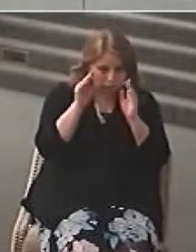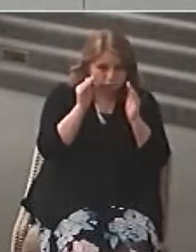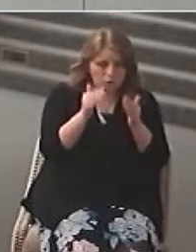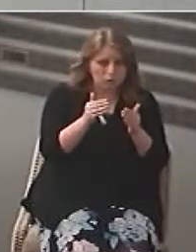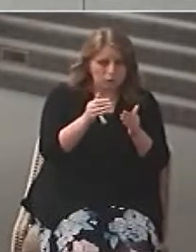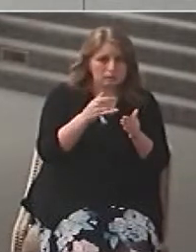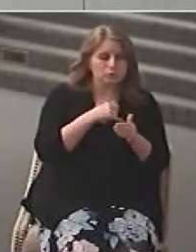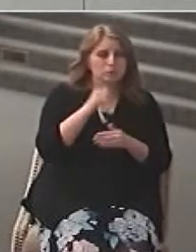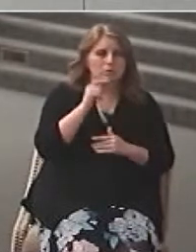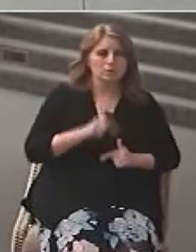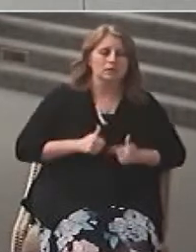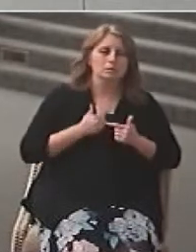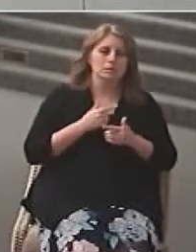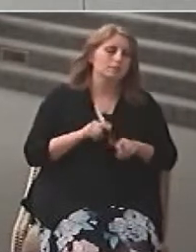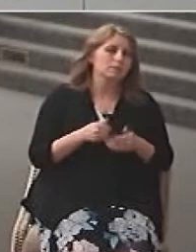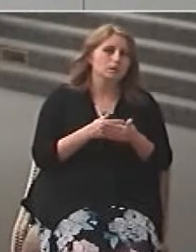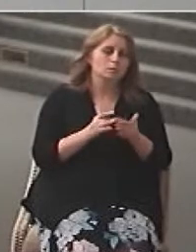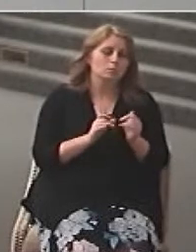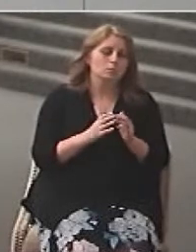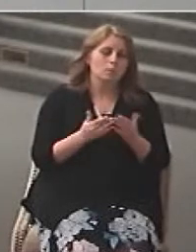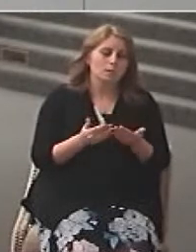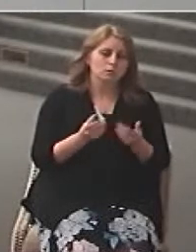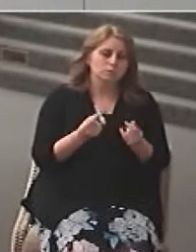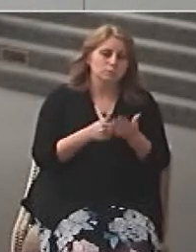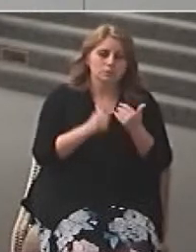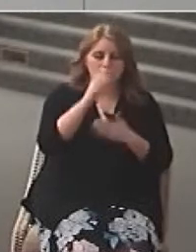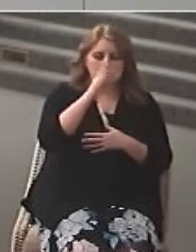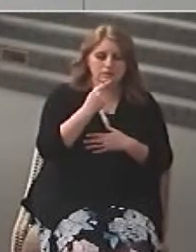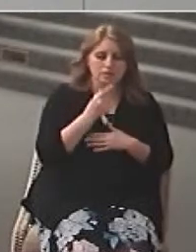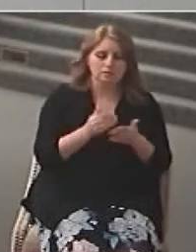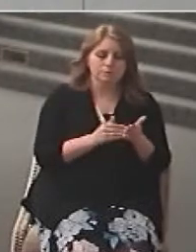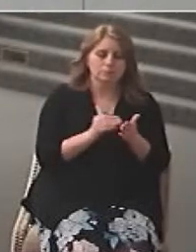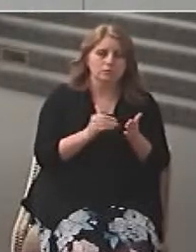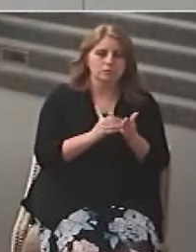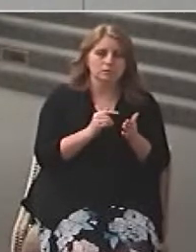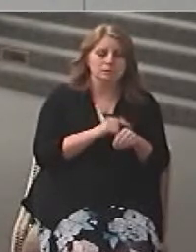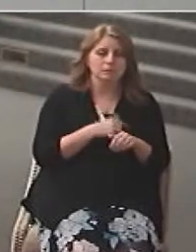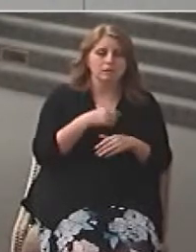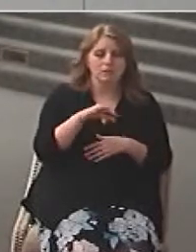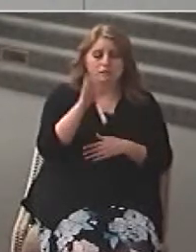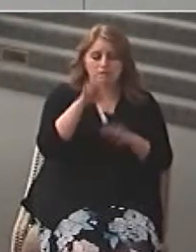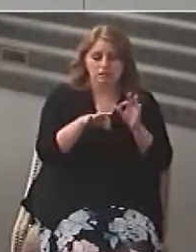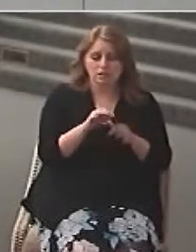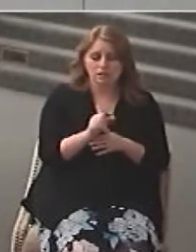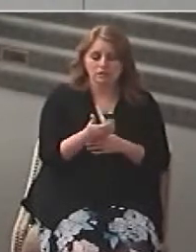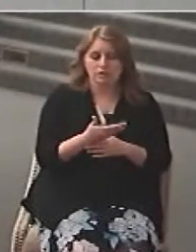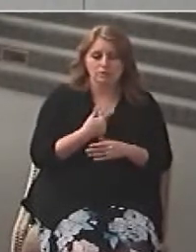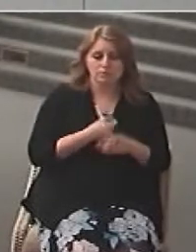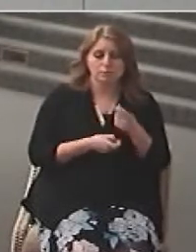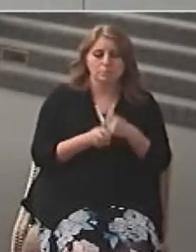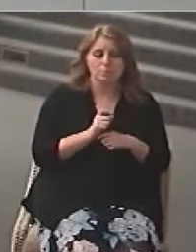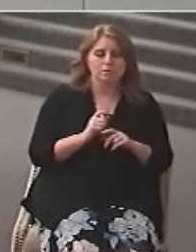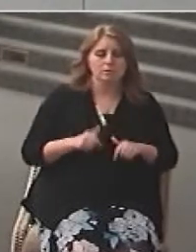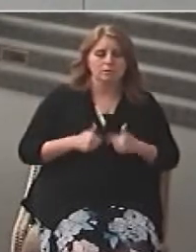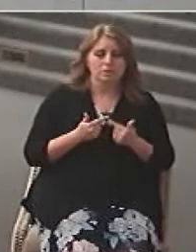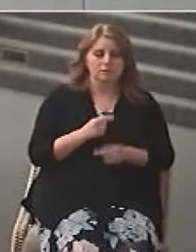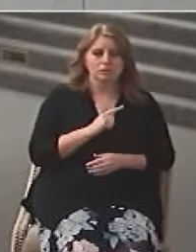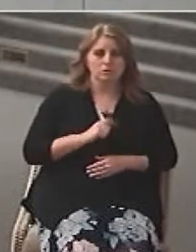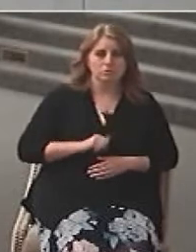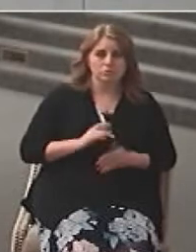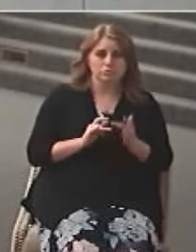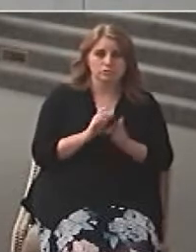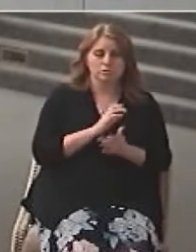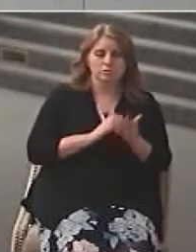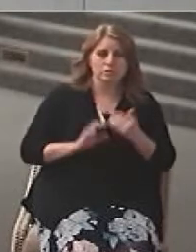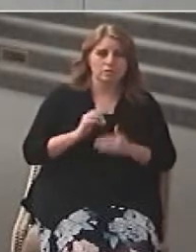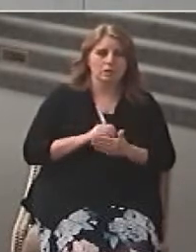to, if we don't live by the book and try and do what God says, then oftentimes we'll find that other things will take the place of God in our lives, of Jesus Christ in our